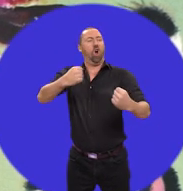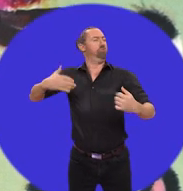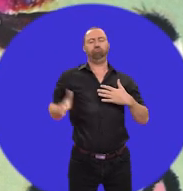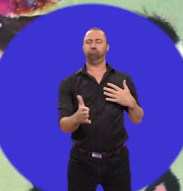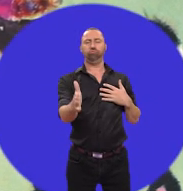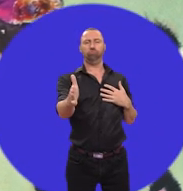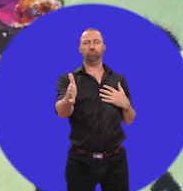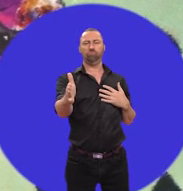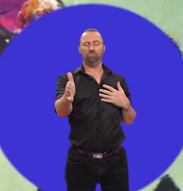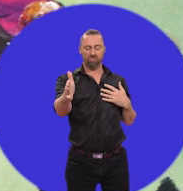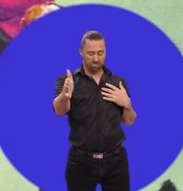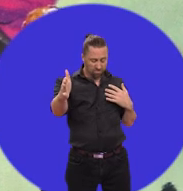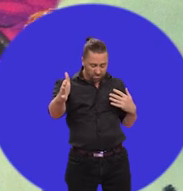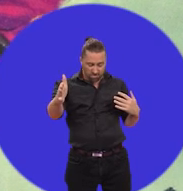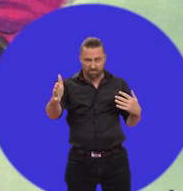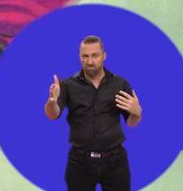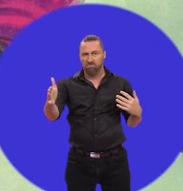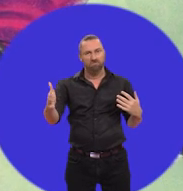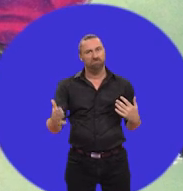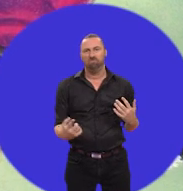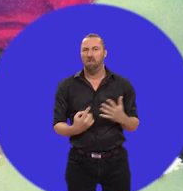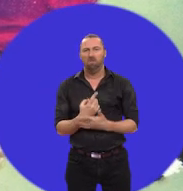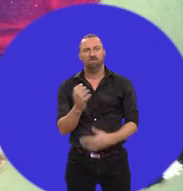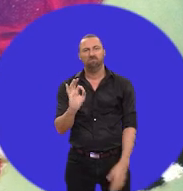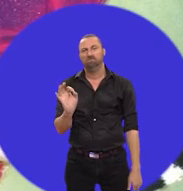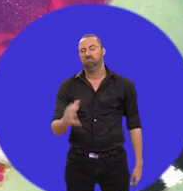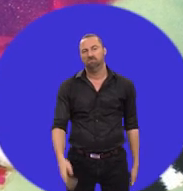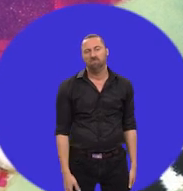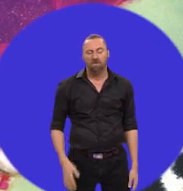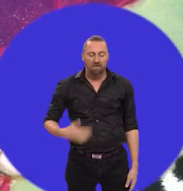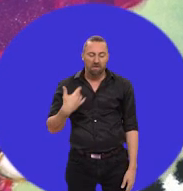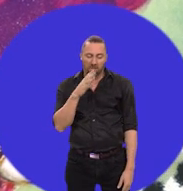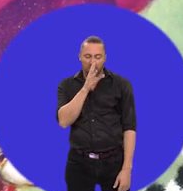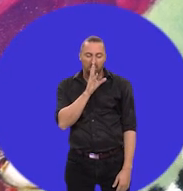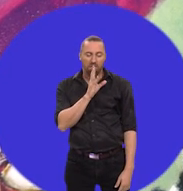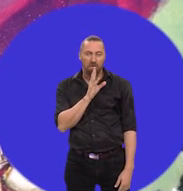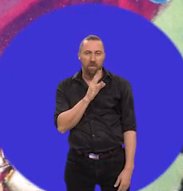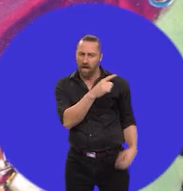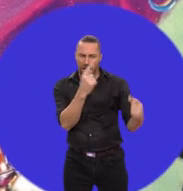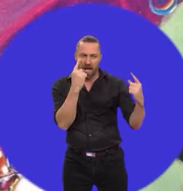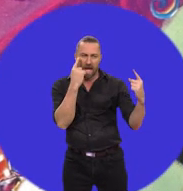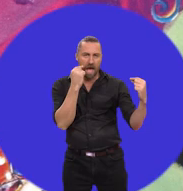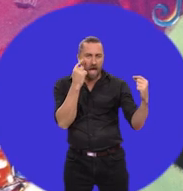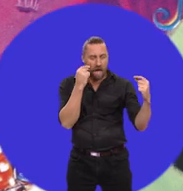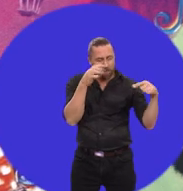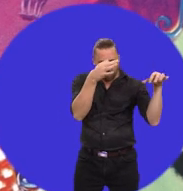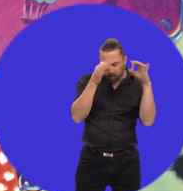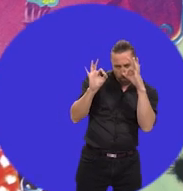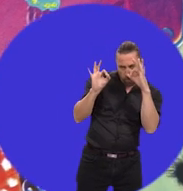But it seemed nothing happened and Fish just felt blue. It was lucky that Cat knew just what to